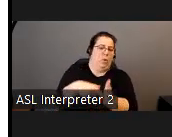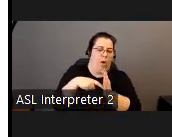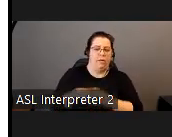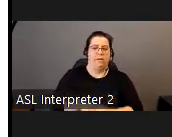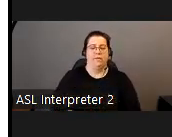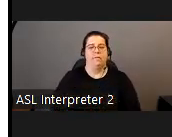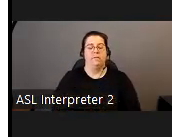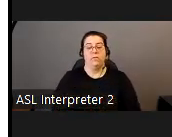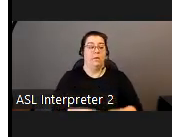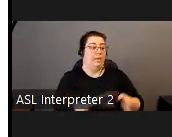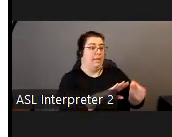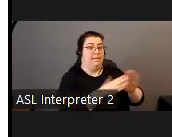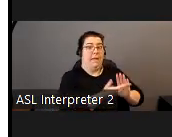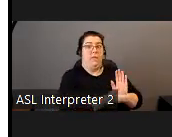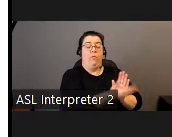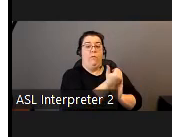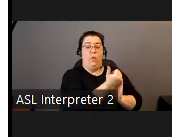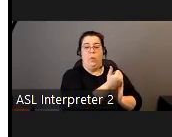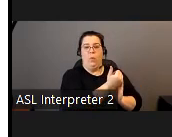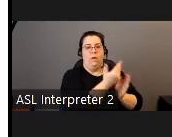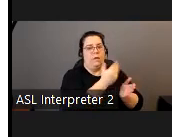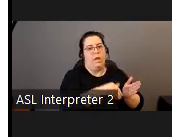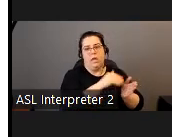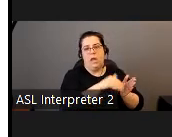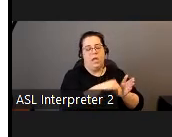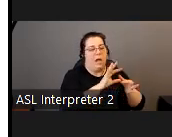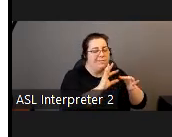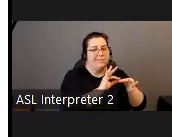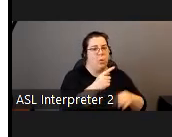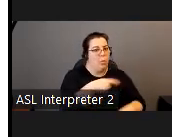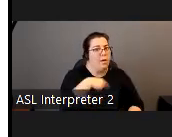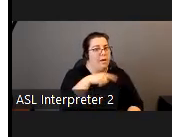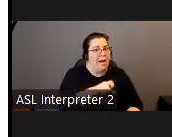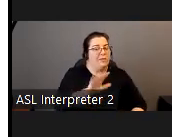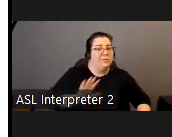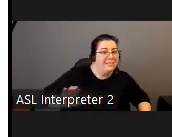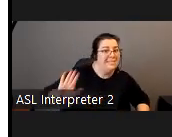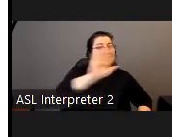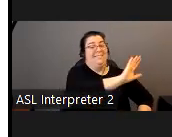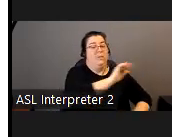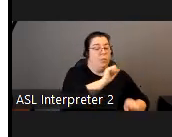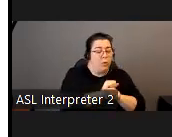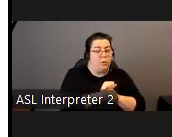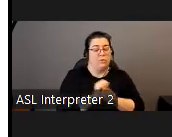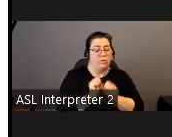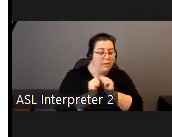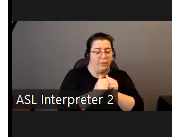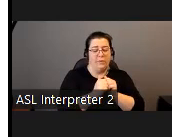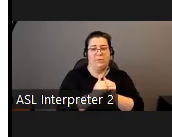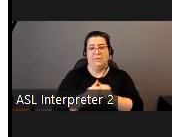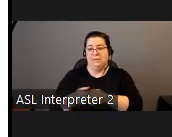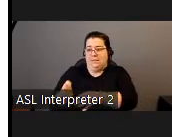say this over and over again. We have to be working together across disciplines and engaging